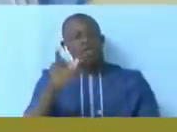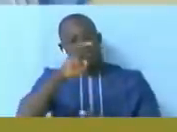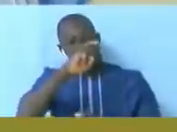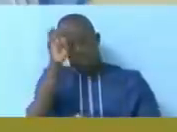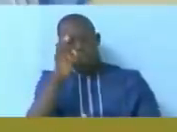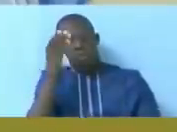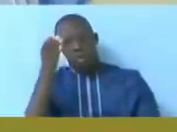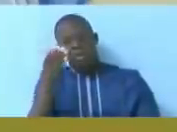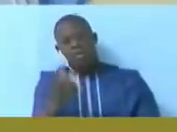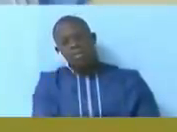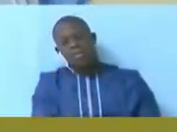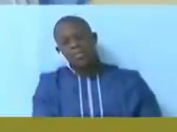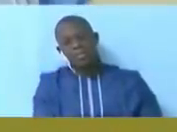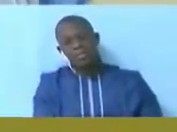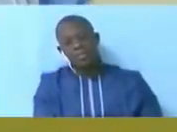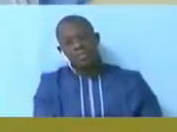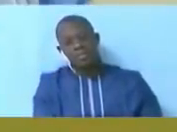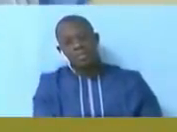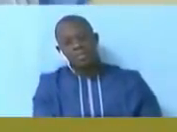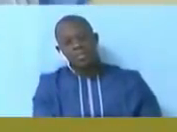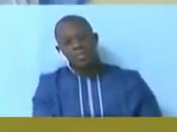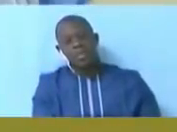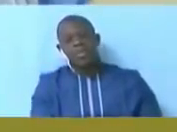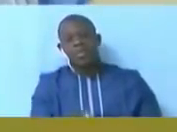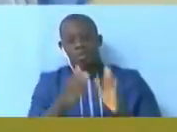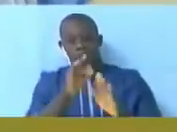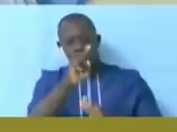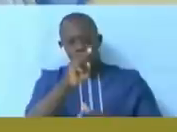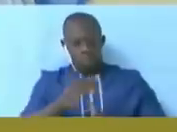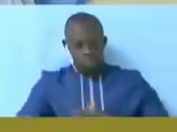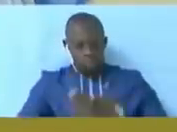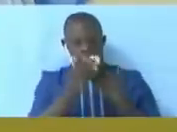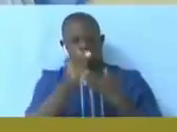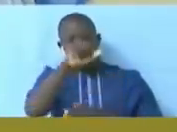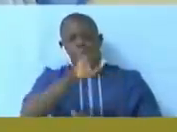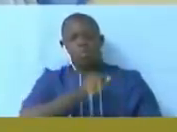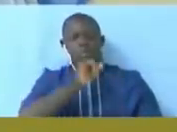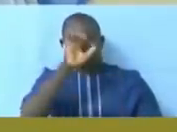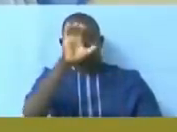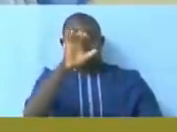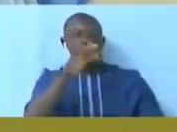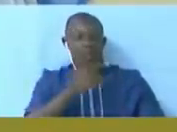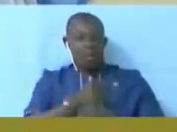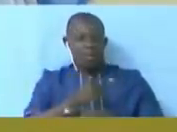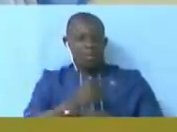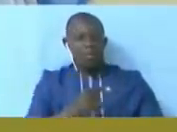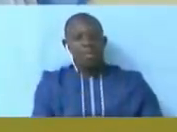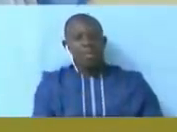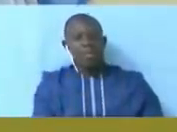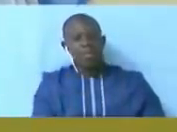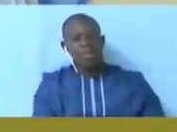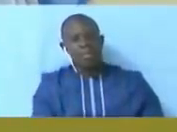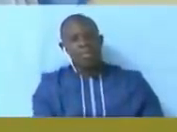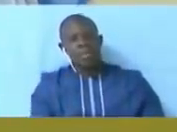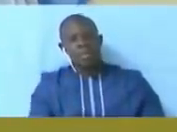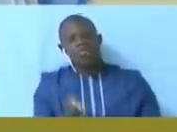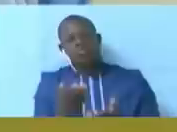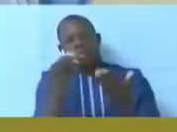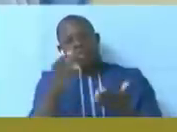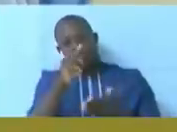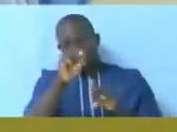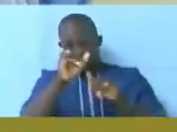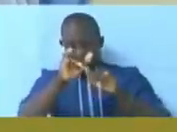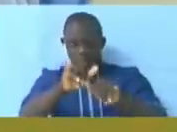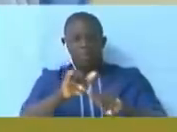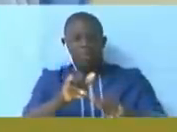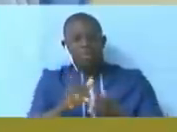will have secured a job there. Way ni nga buge sa rew mi. Because of the love you have for your country. Mota nga tok. That's